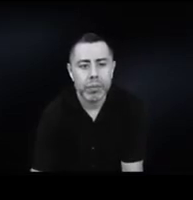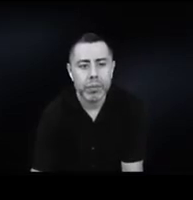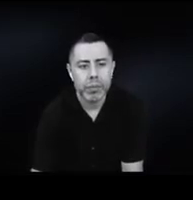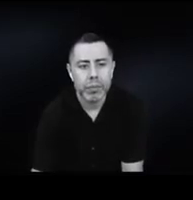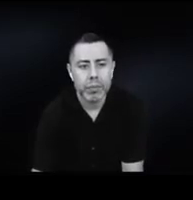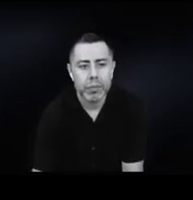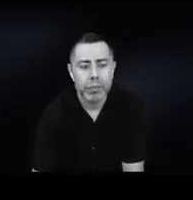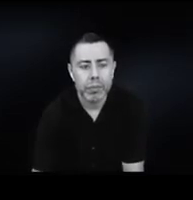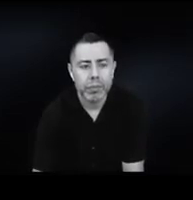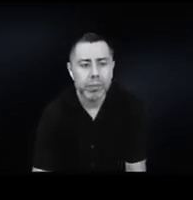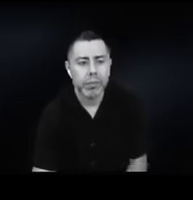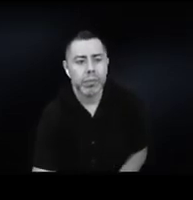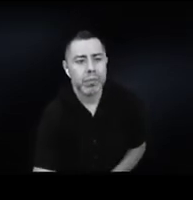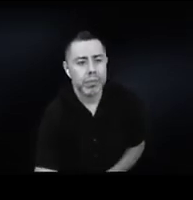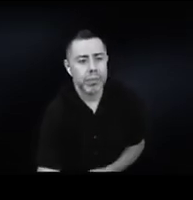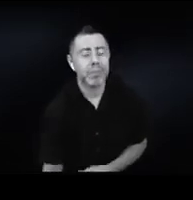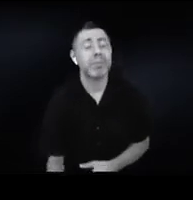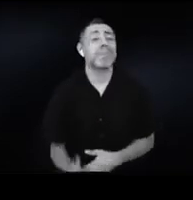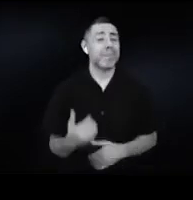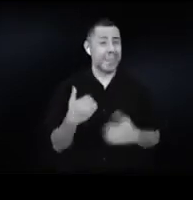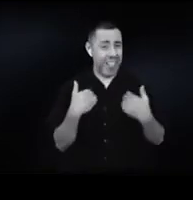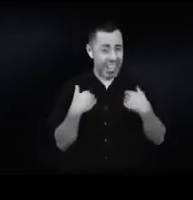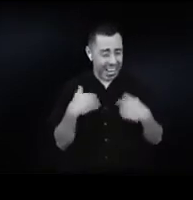songbird at your window,